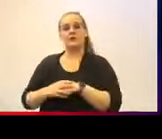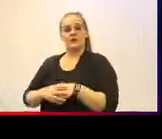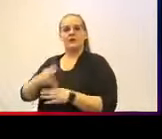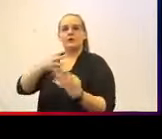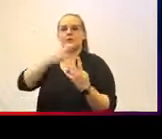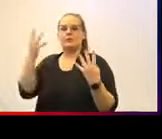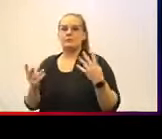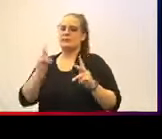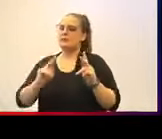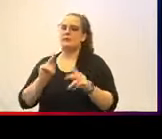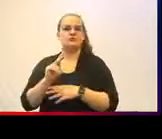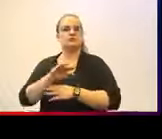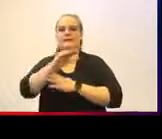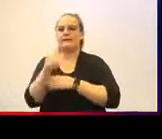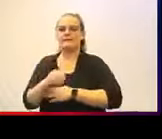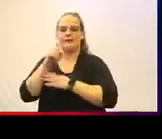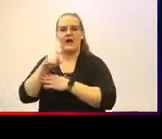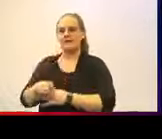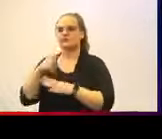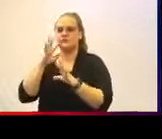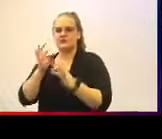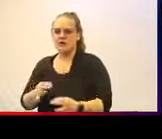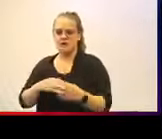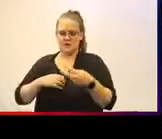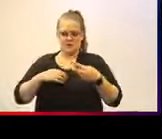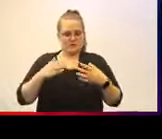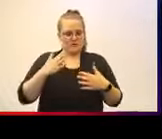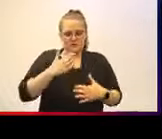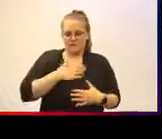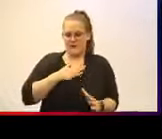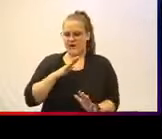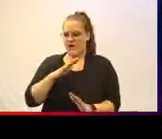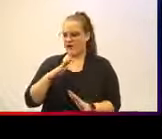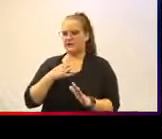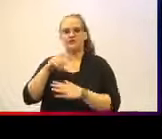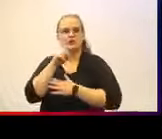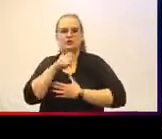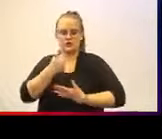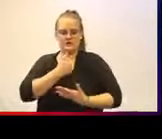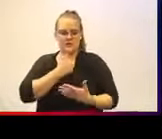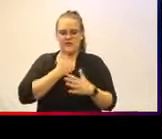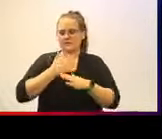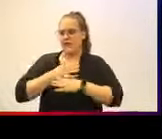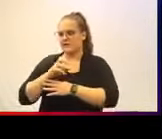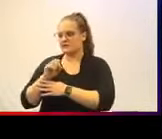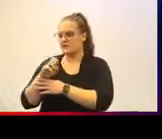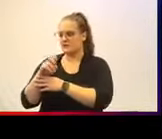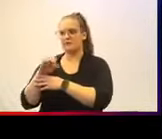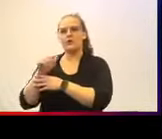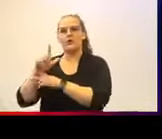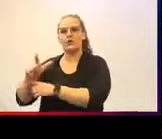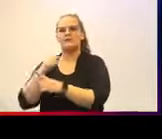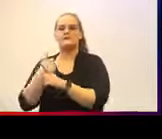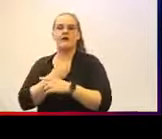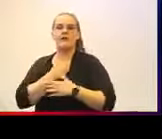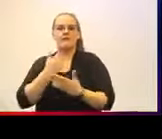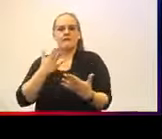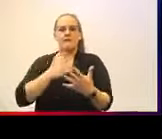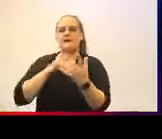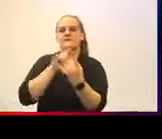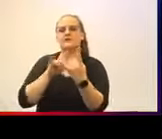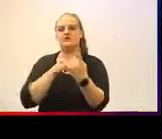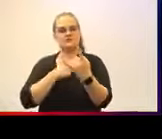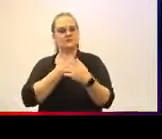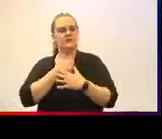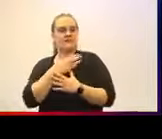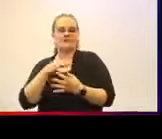be asked to choose between their gender selves, their sexual selves, their affectional selves, and their